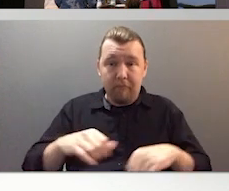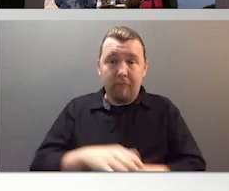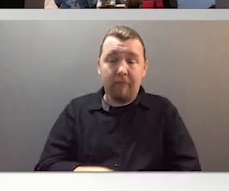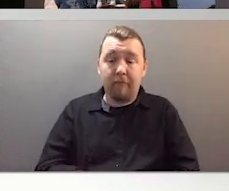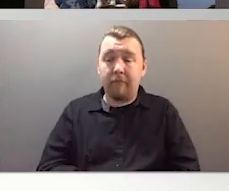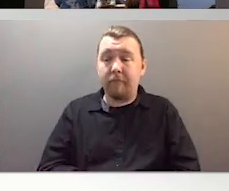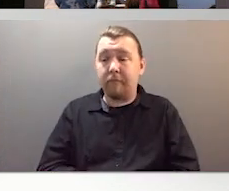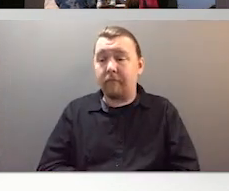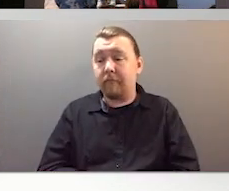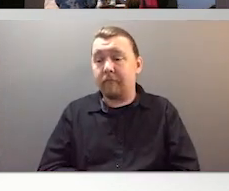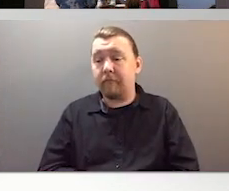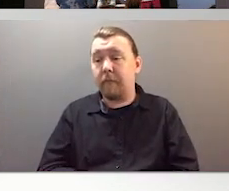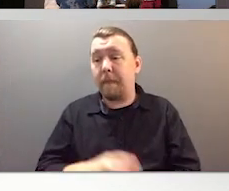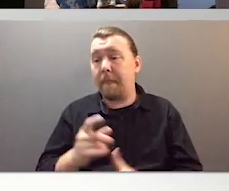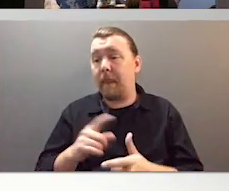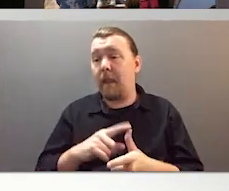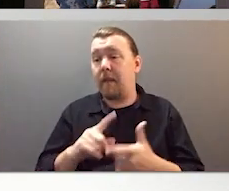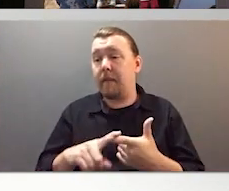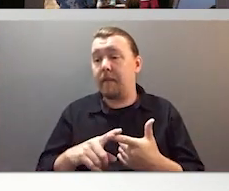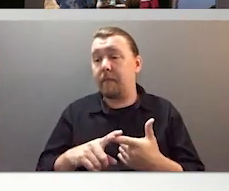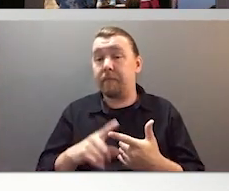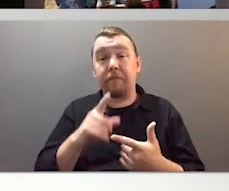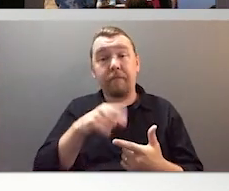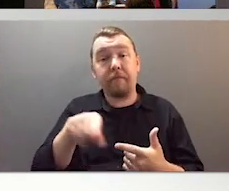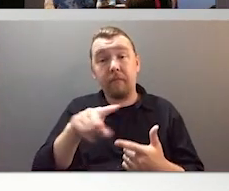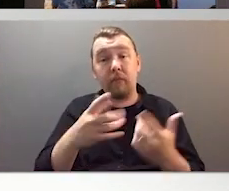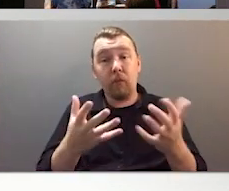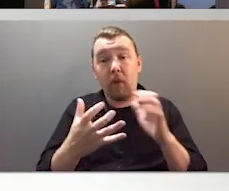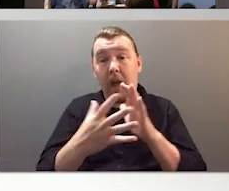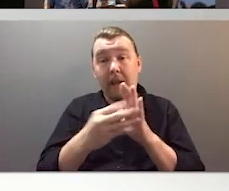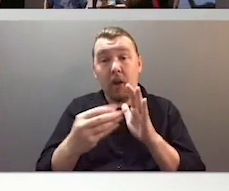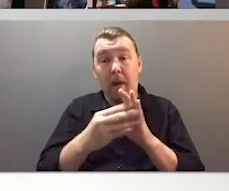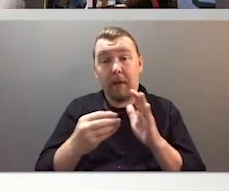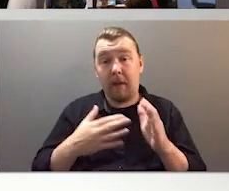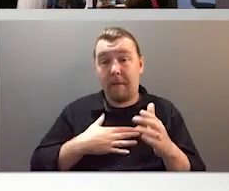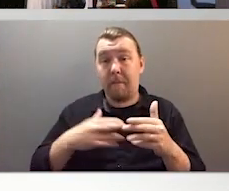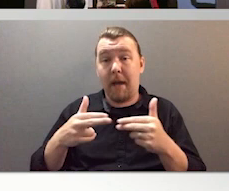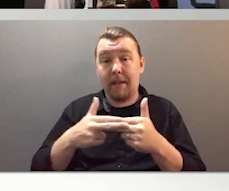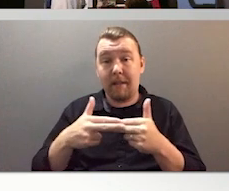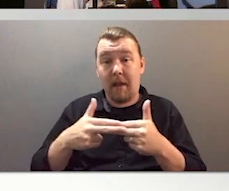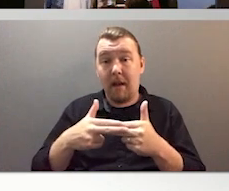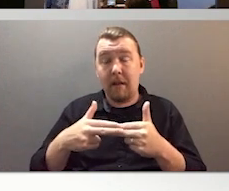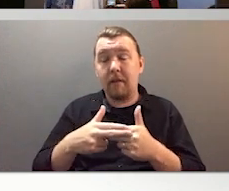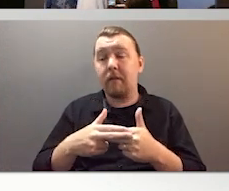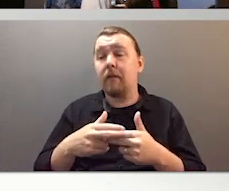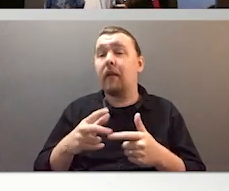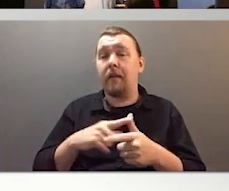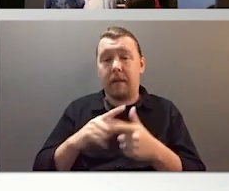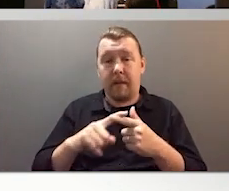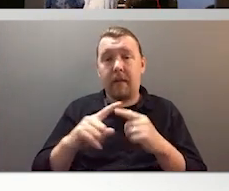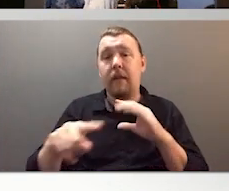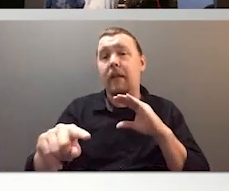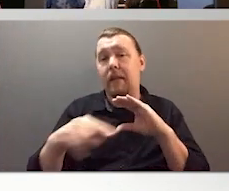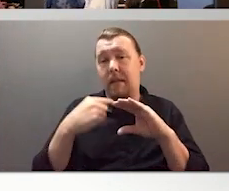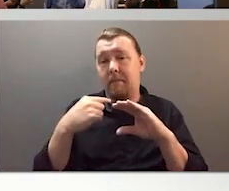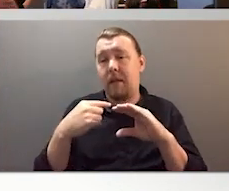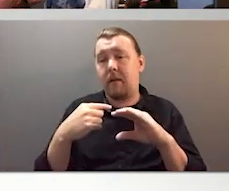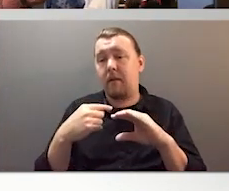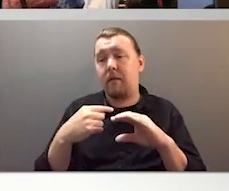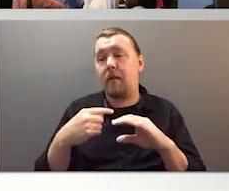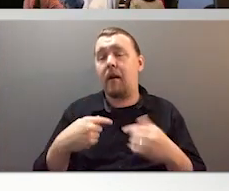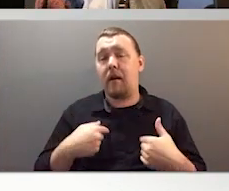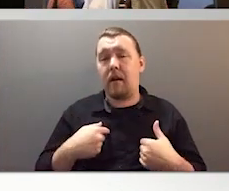email. I will have my assistant send them over to you because it has the reference list on there. Do you take